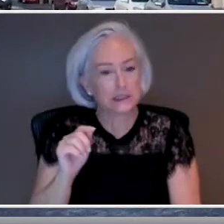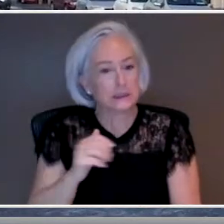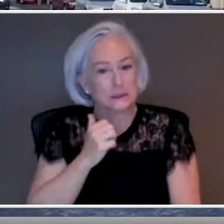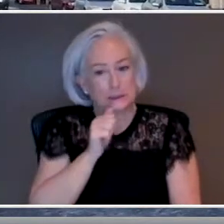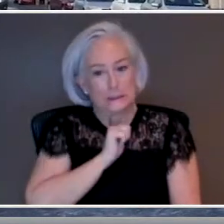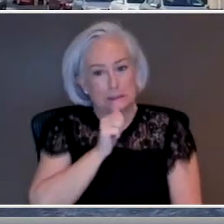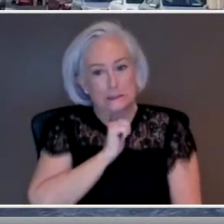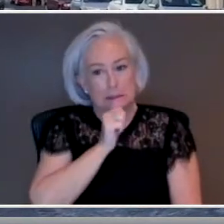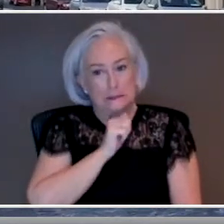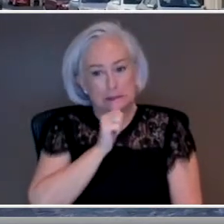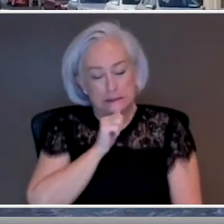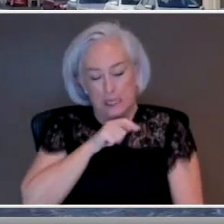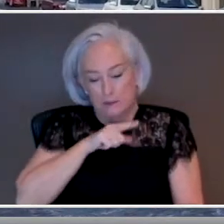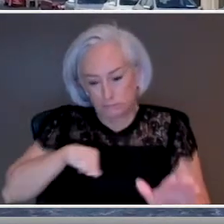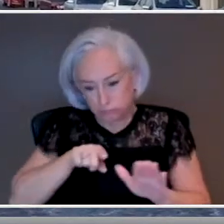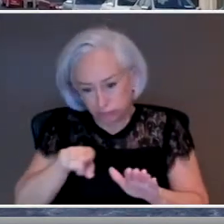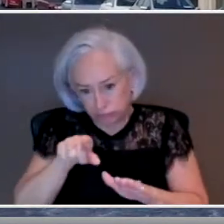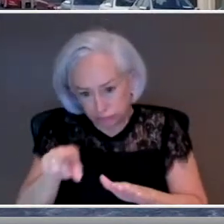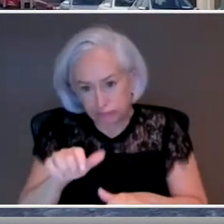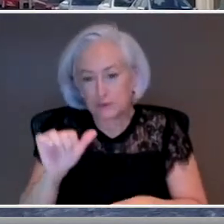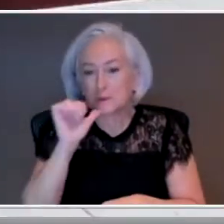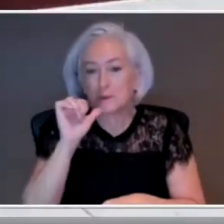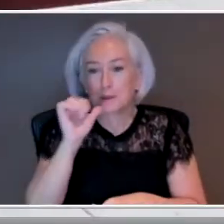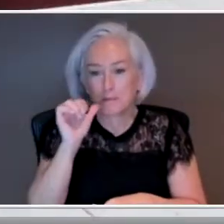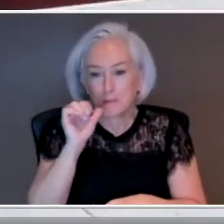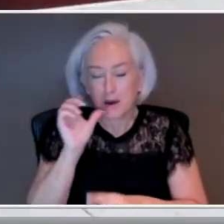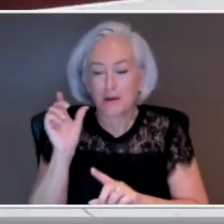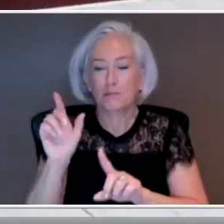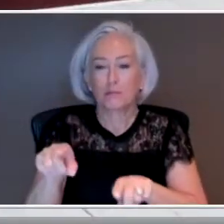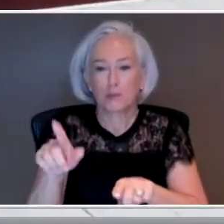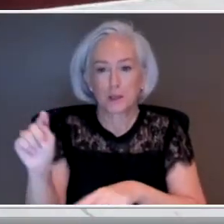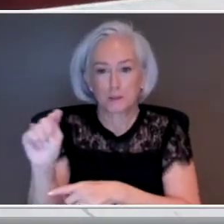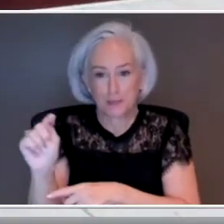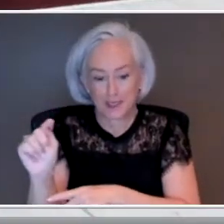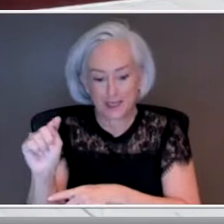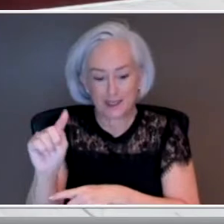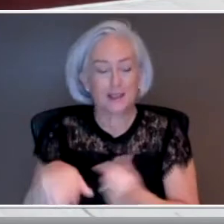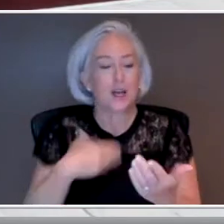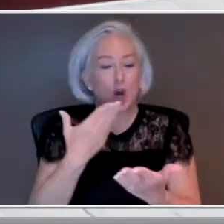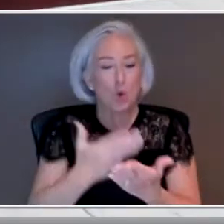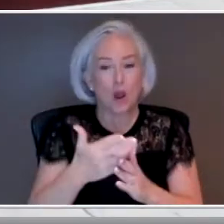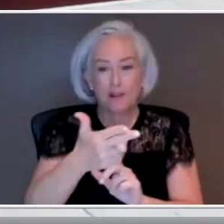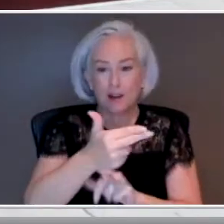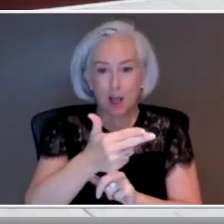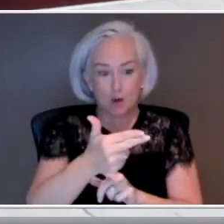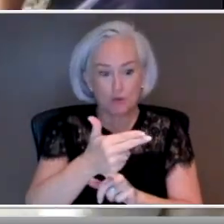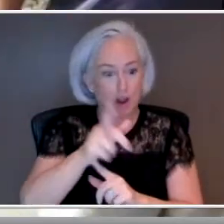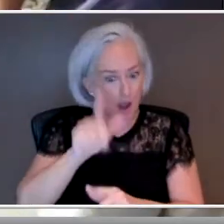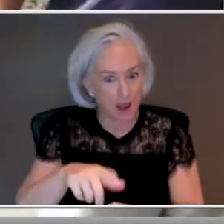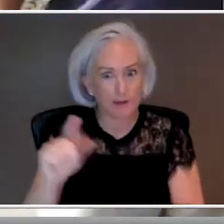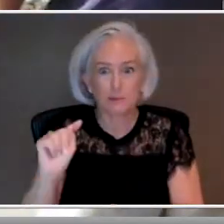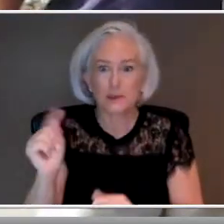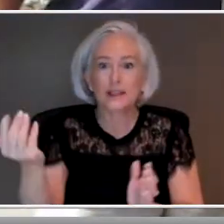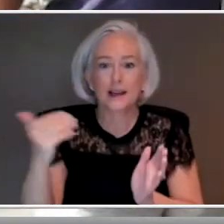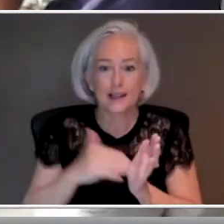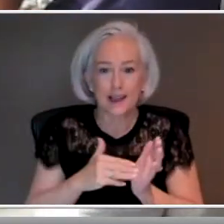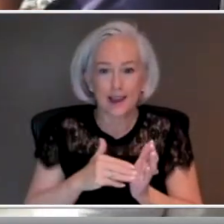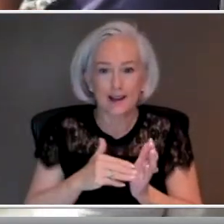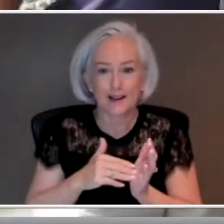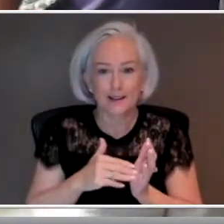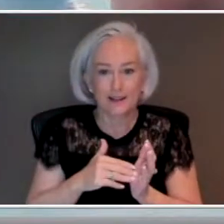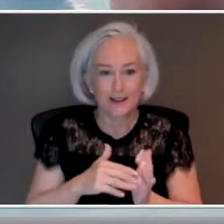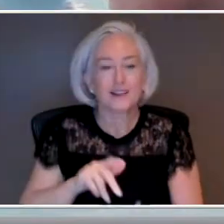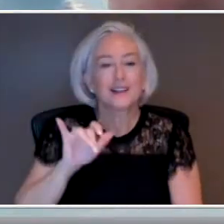back and did my business, got to the vehicle and drove back to the hotel where I peed again. That's the way Ken Welk has been living